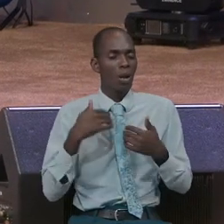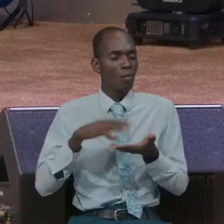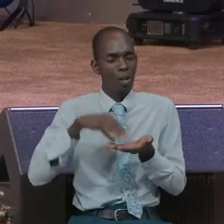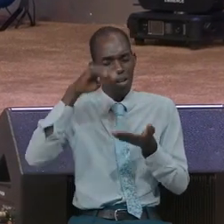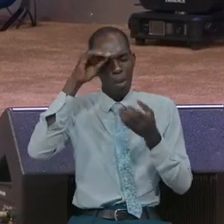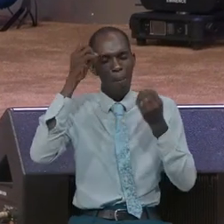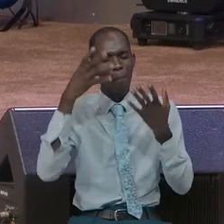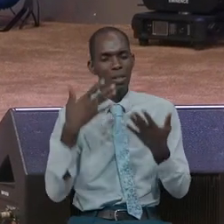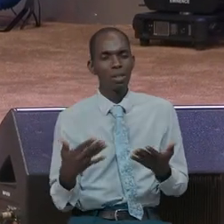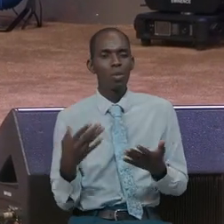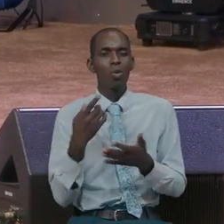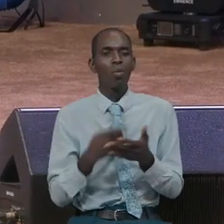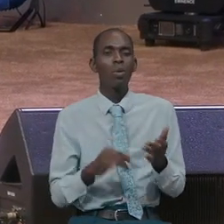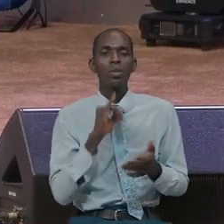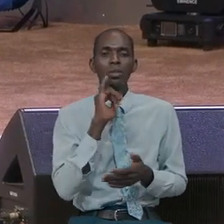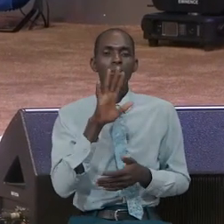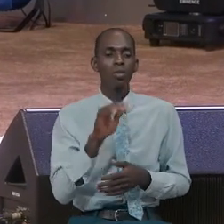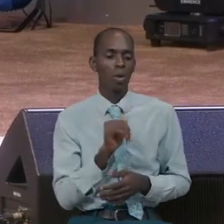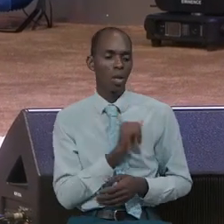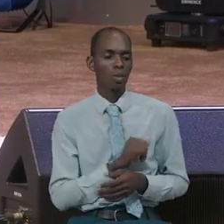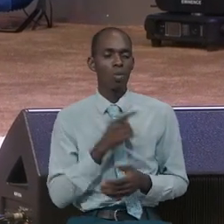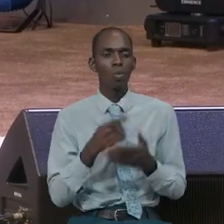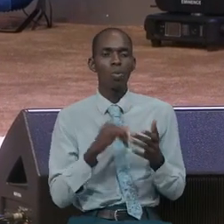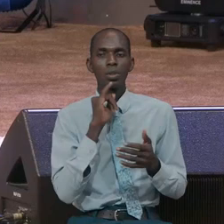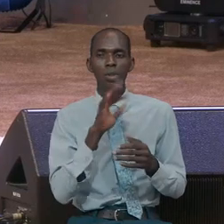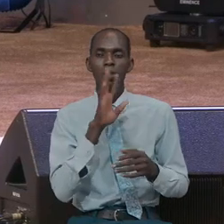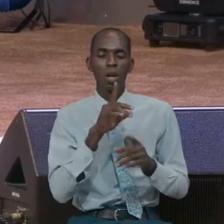your reaction, and what is your response to what